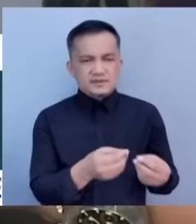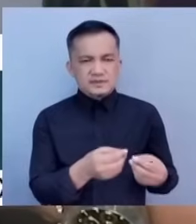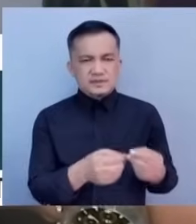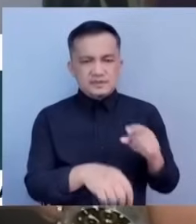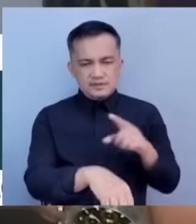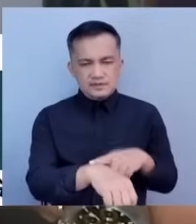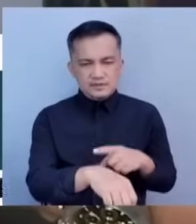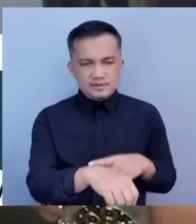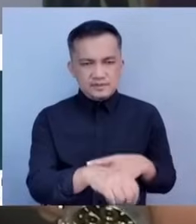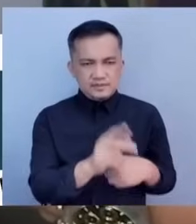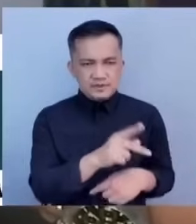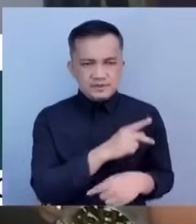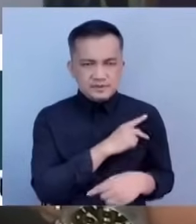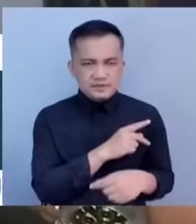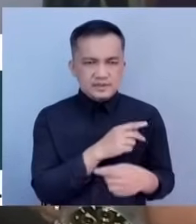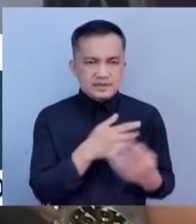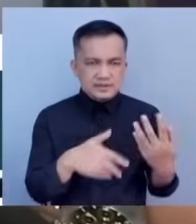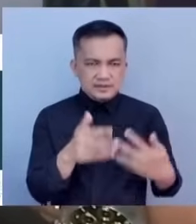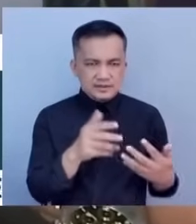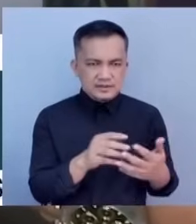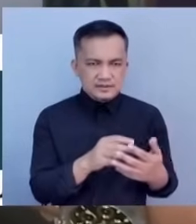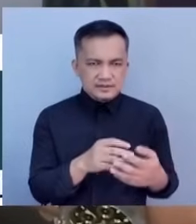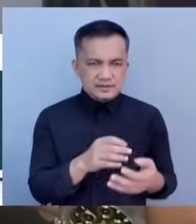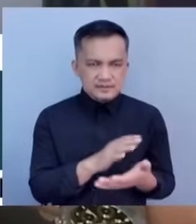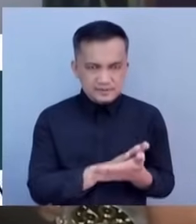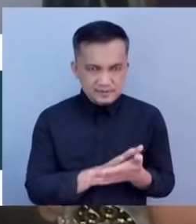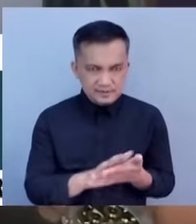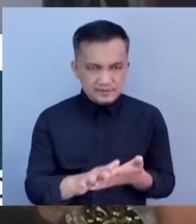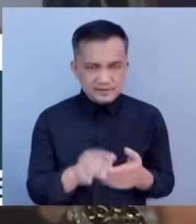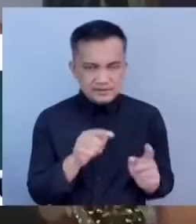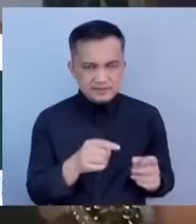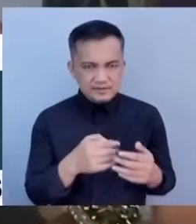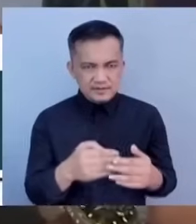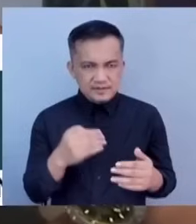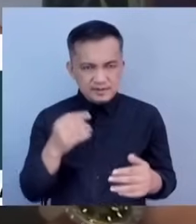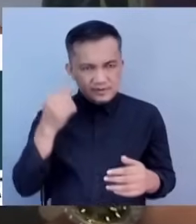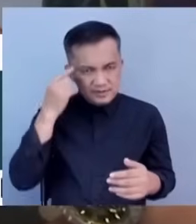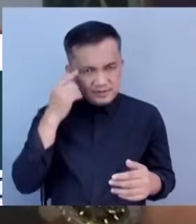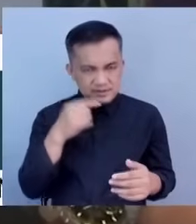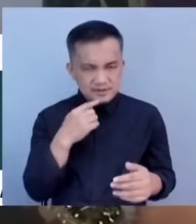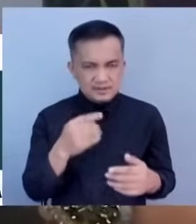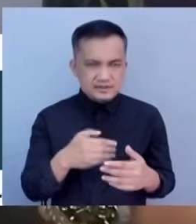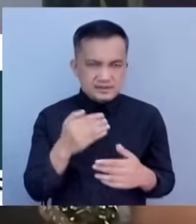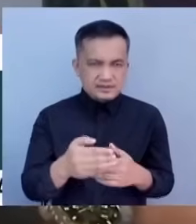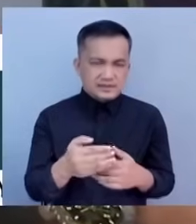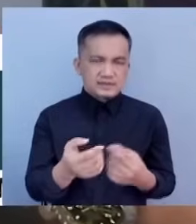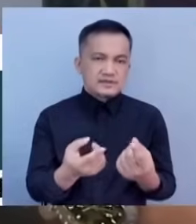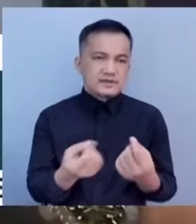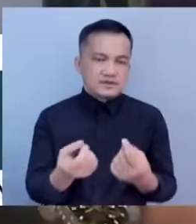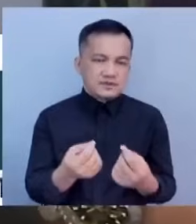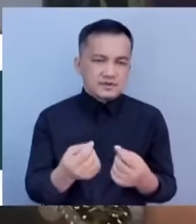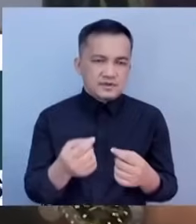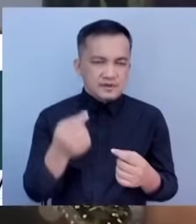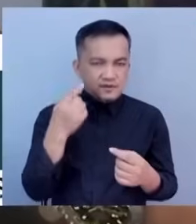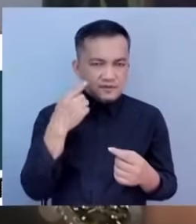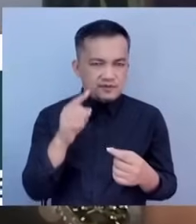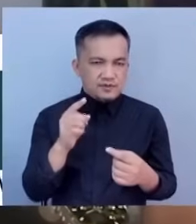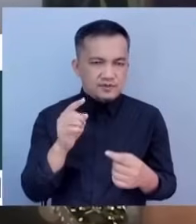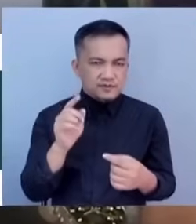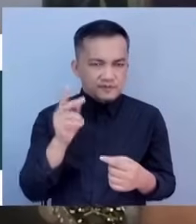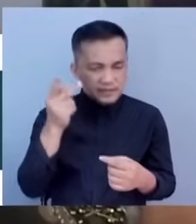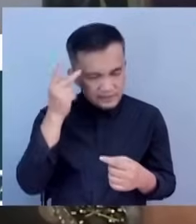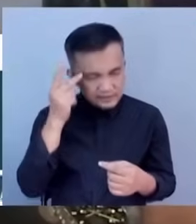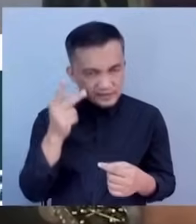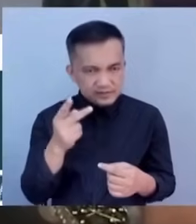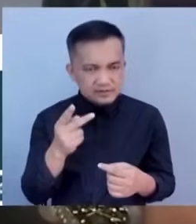na yung personal affairs niya, ayusin niya. Bago pa man isipin yung mga next steps for the opposition or next steps